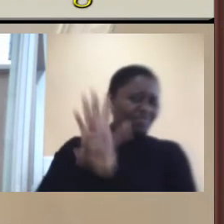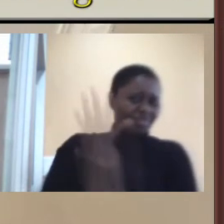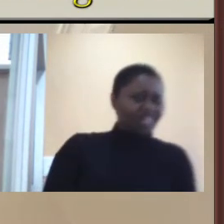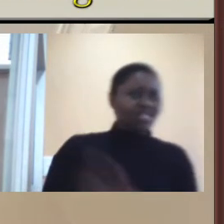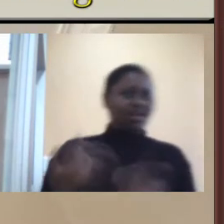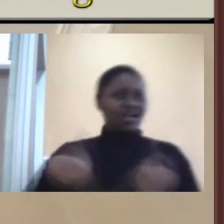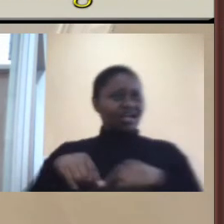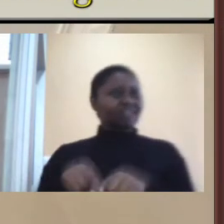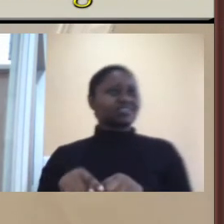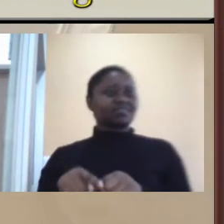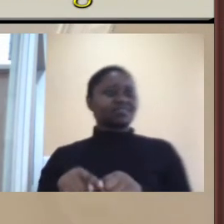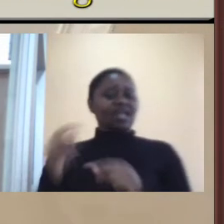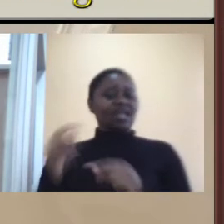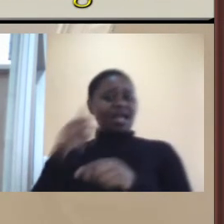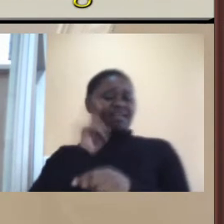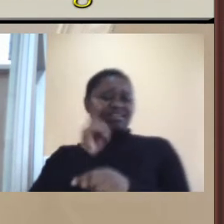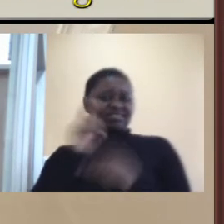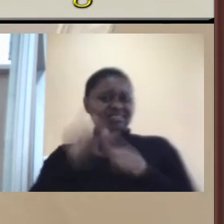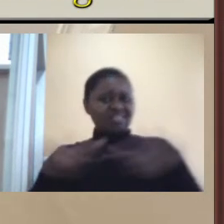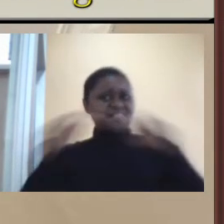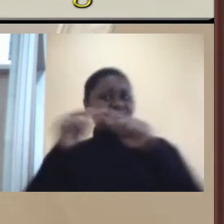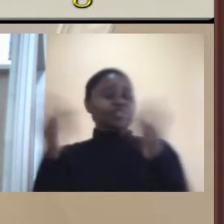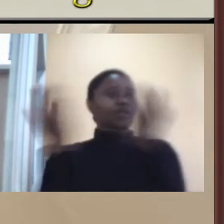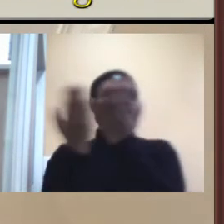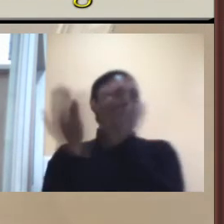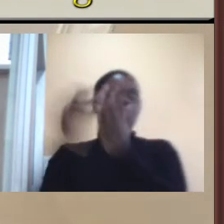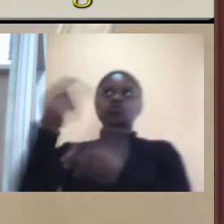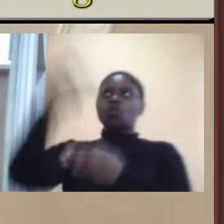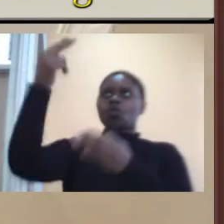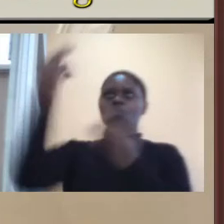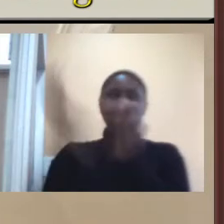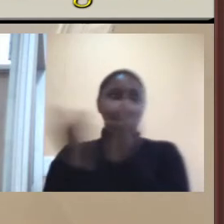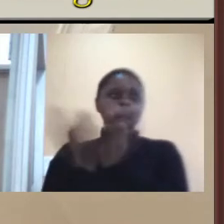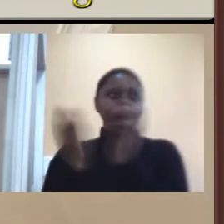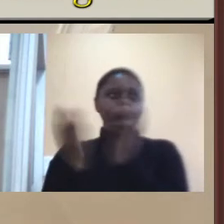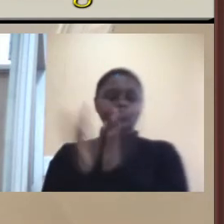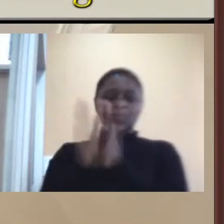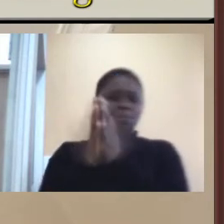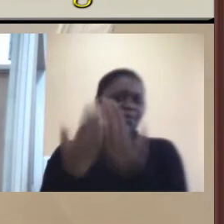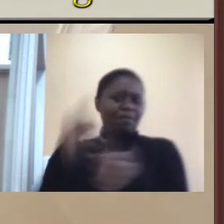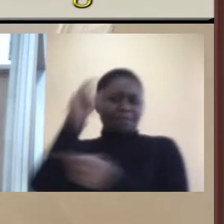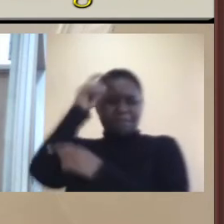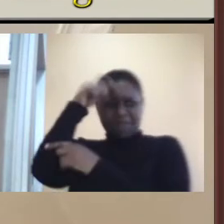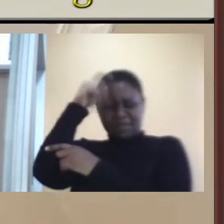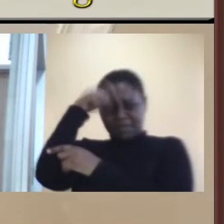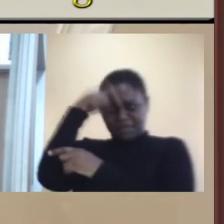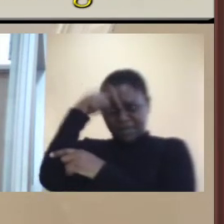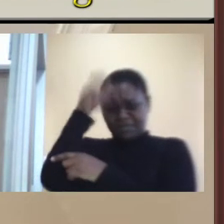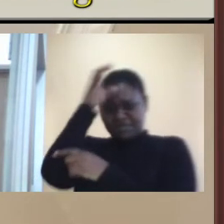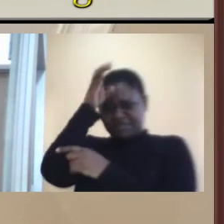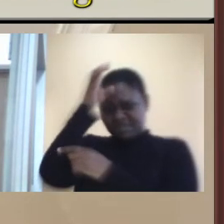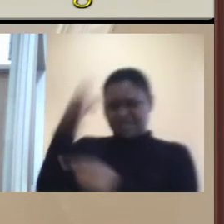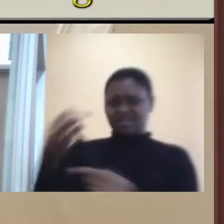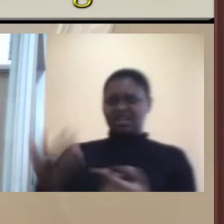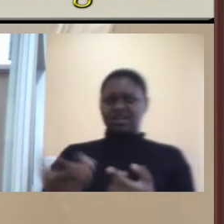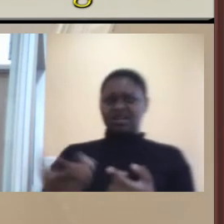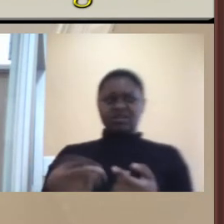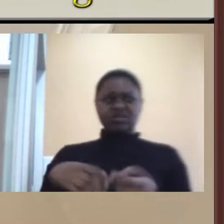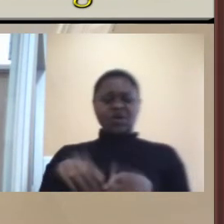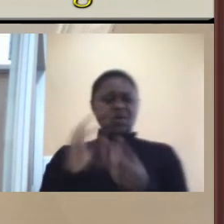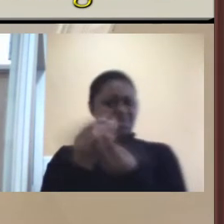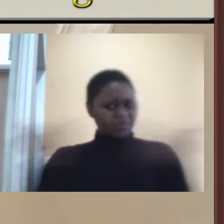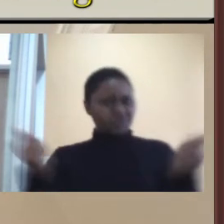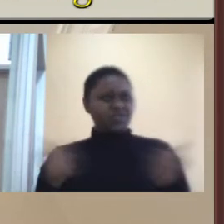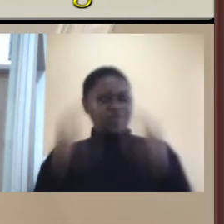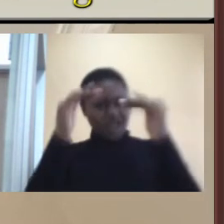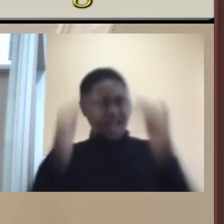just see that even at the level of high school, you are not smart. You are not even book smart because ideologically, we are not offering any solution.